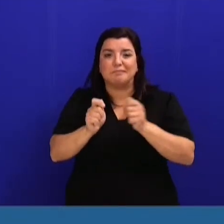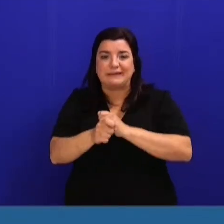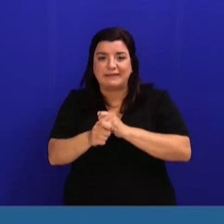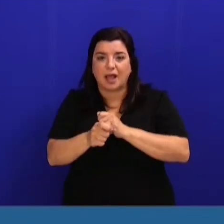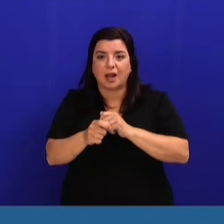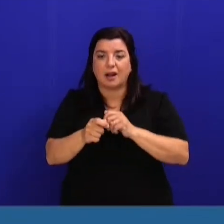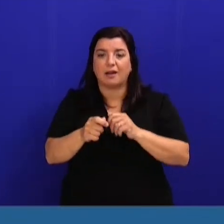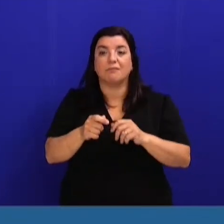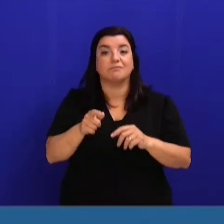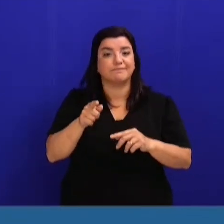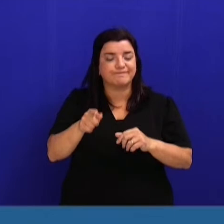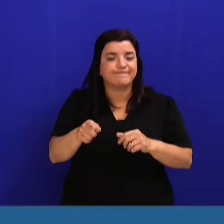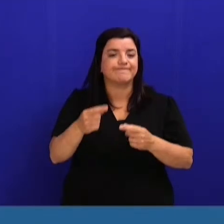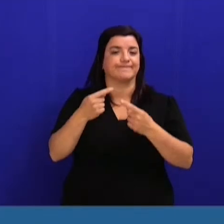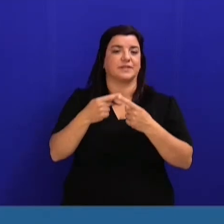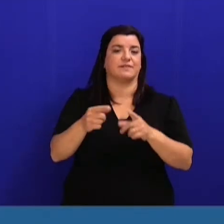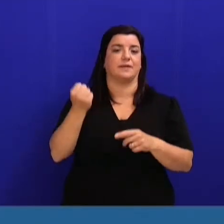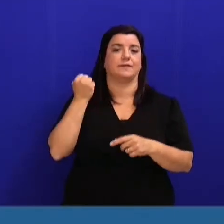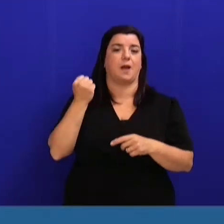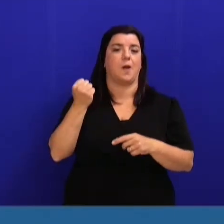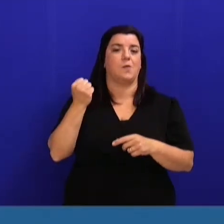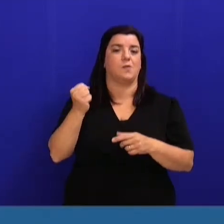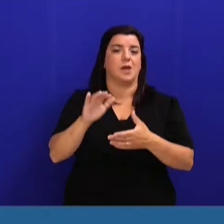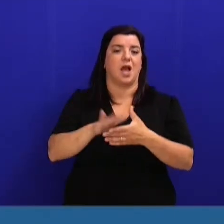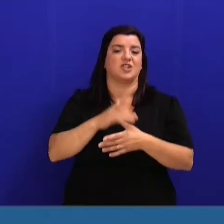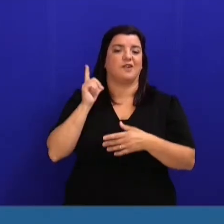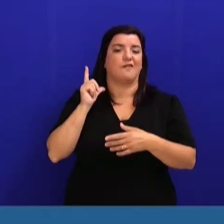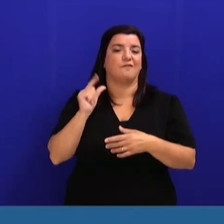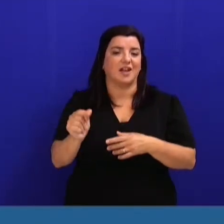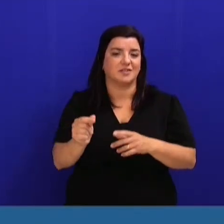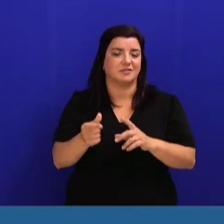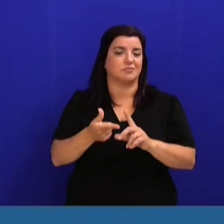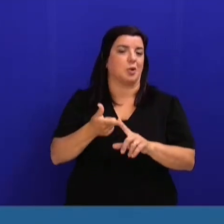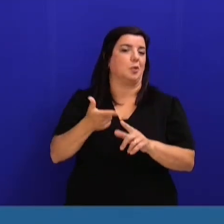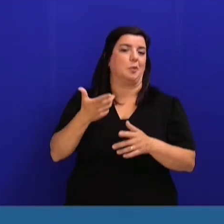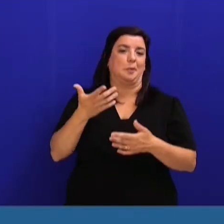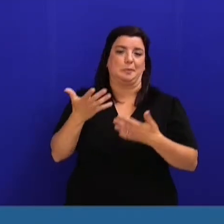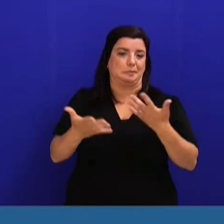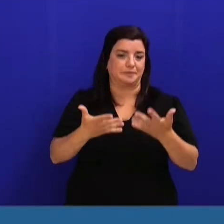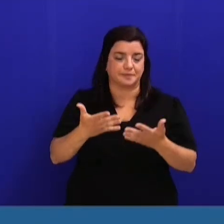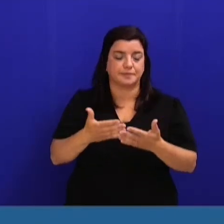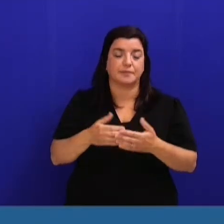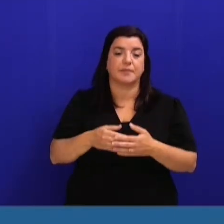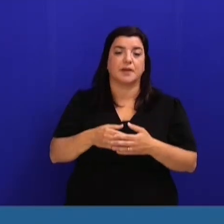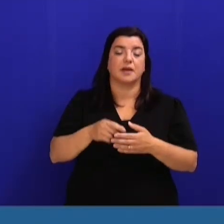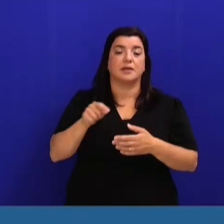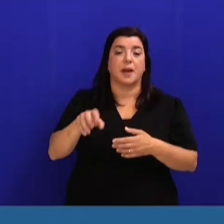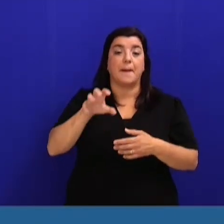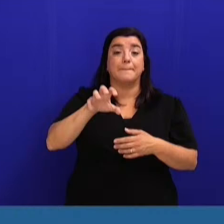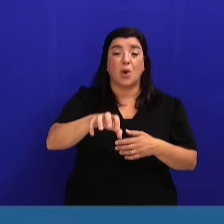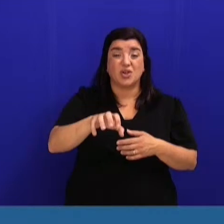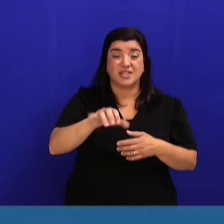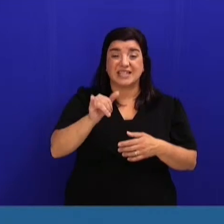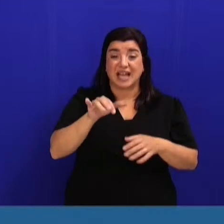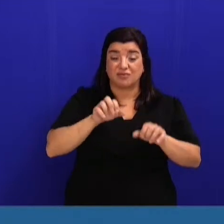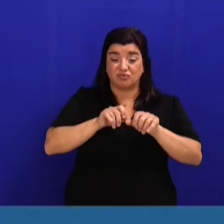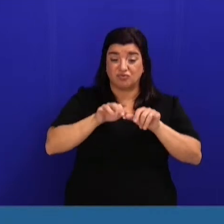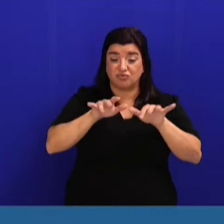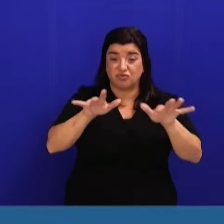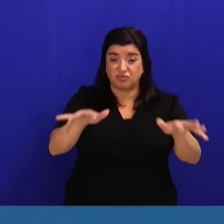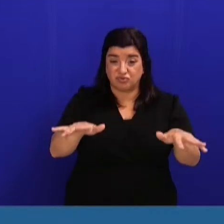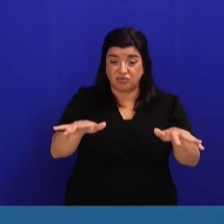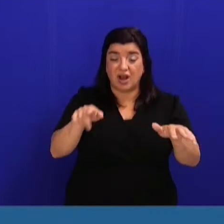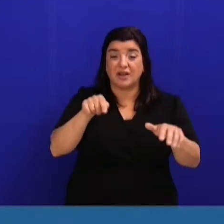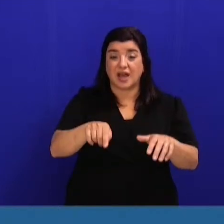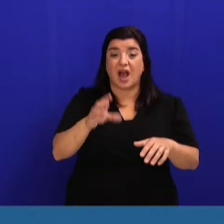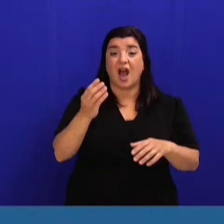il-variations. L-iktar ħaġa importanti hija li meta inti jkollok post fejn inti għandek ħafna trasmissjoni tal-virus, hemmhekk qed